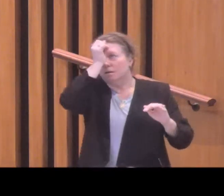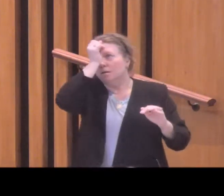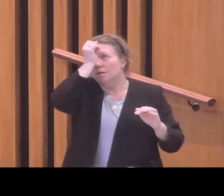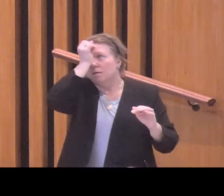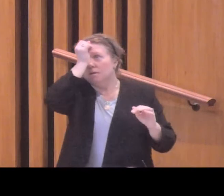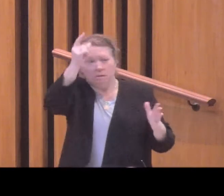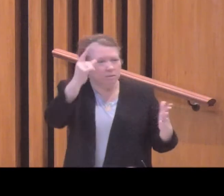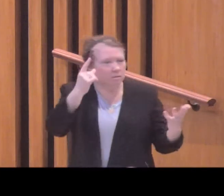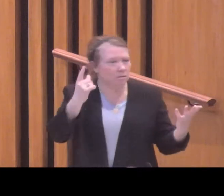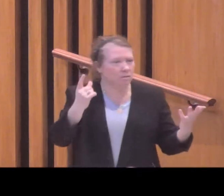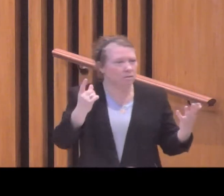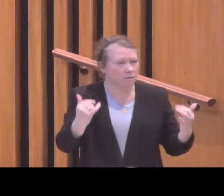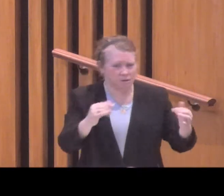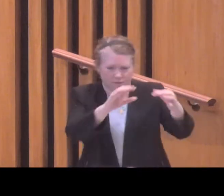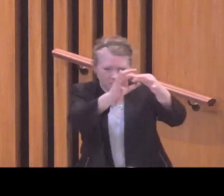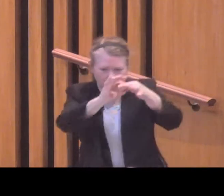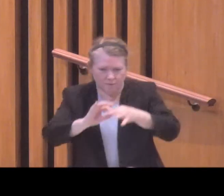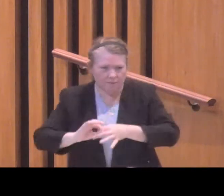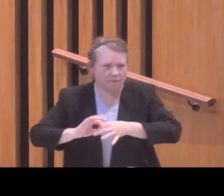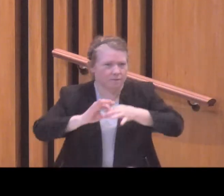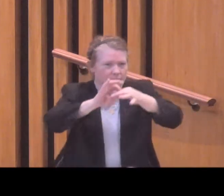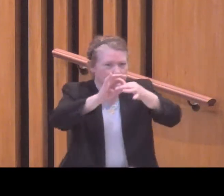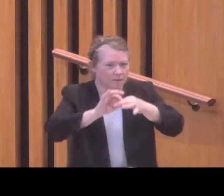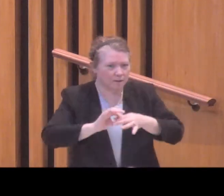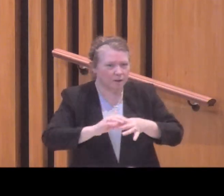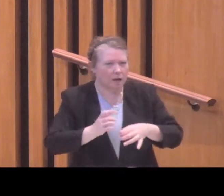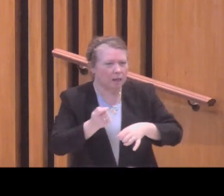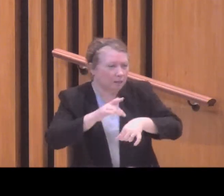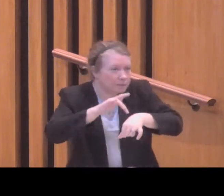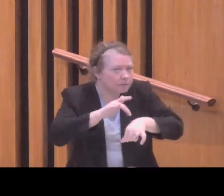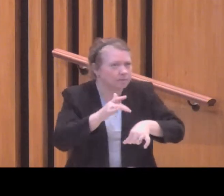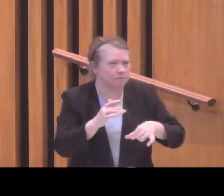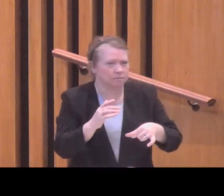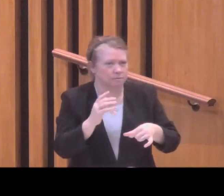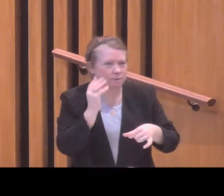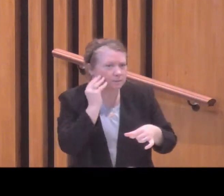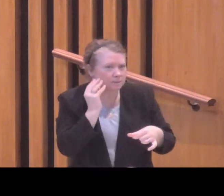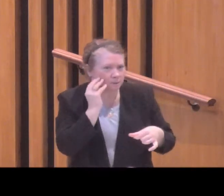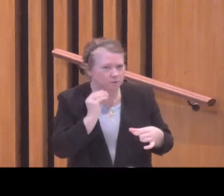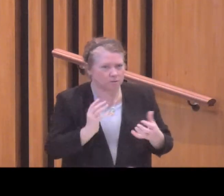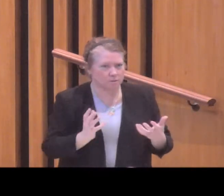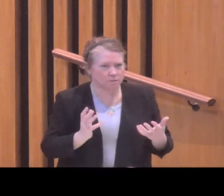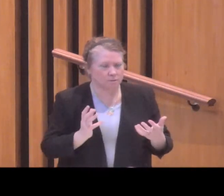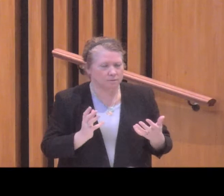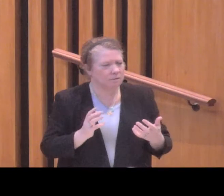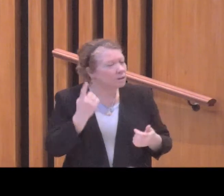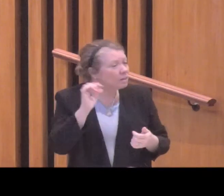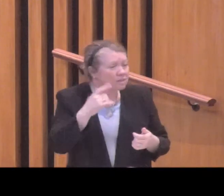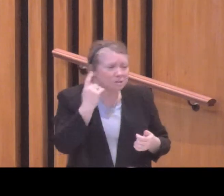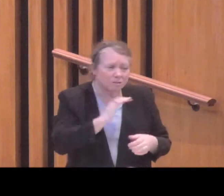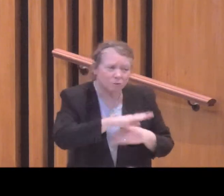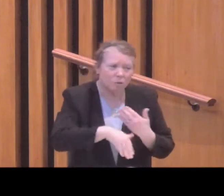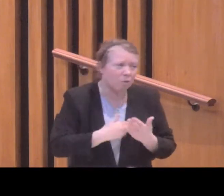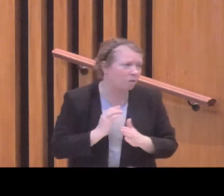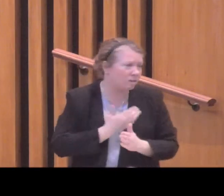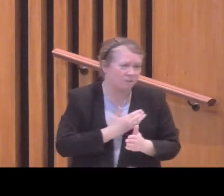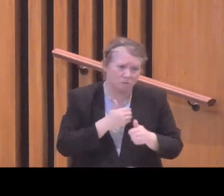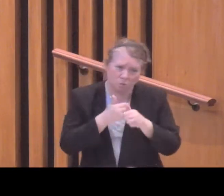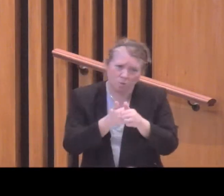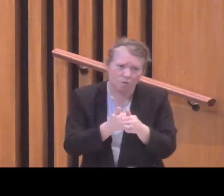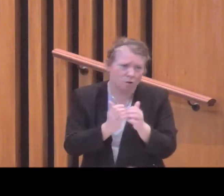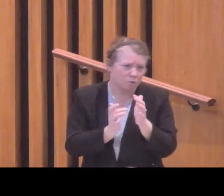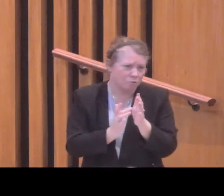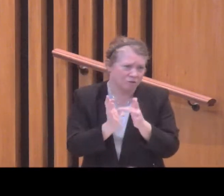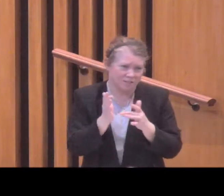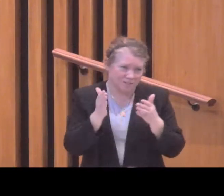every person on earth who follows the way of Jesus. And so,